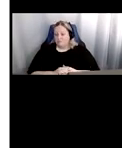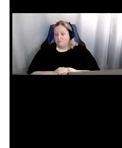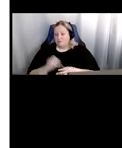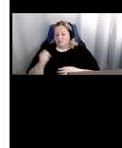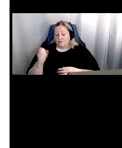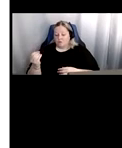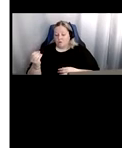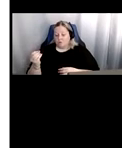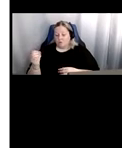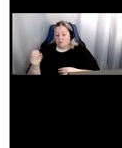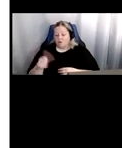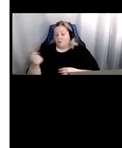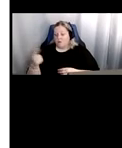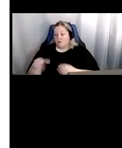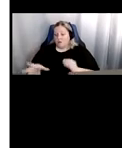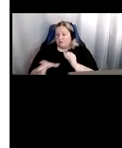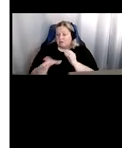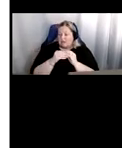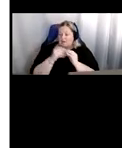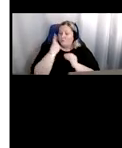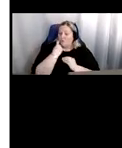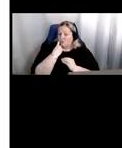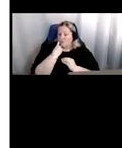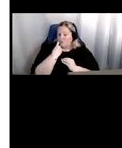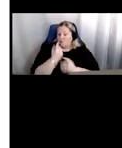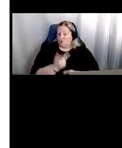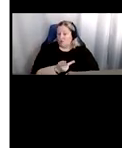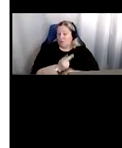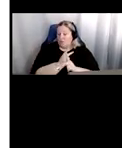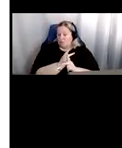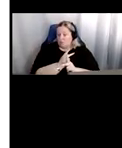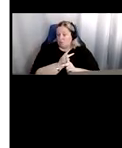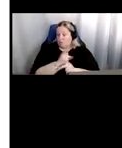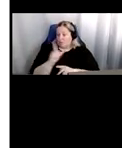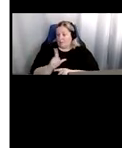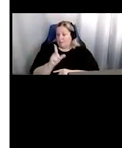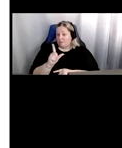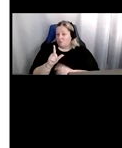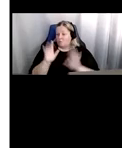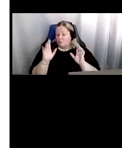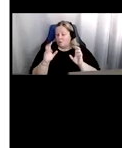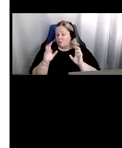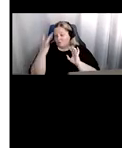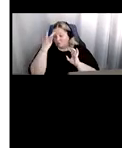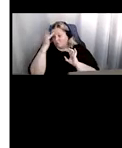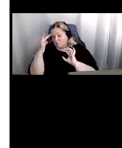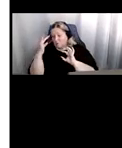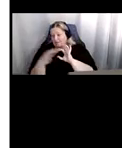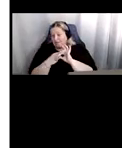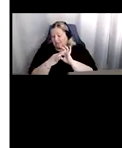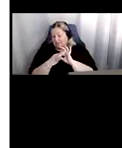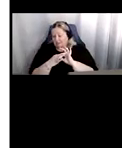So another thing that we just added to our loan library are what we're calling smart connection kits or smart